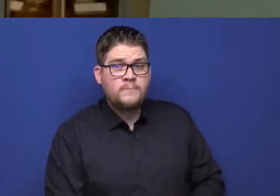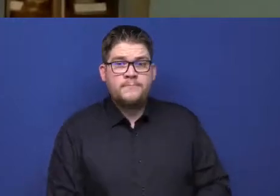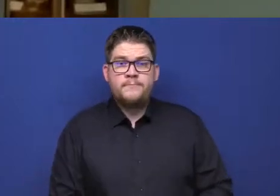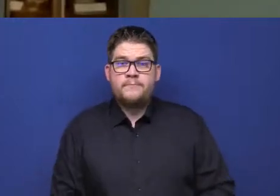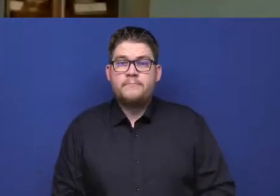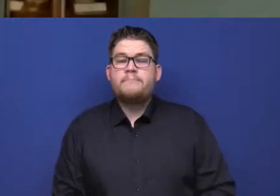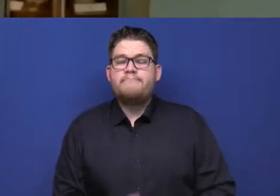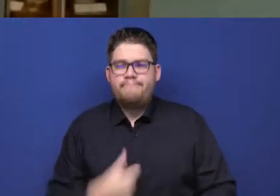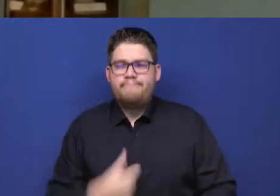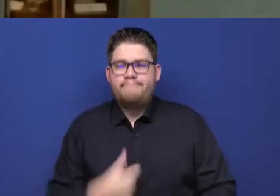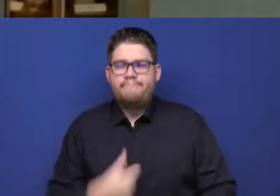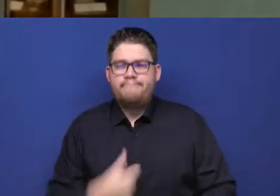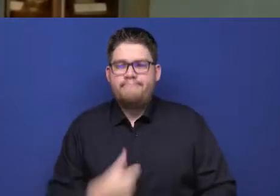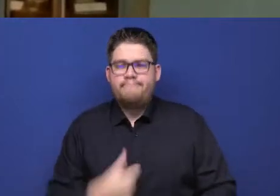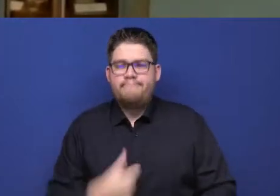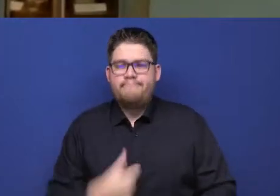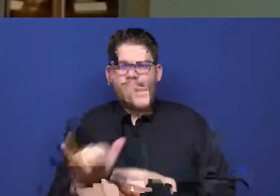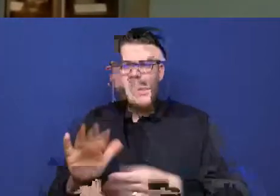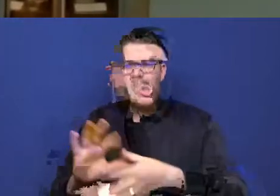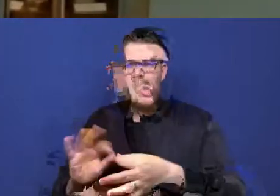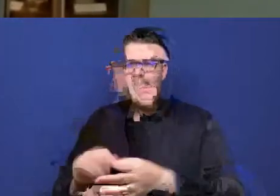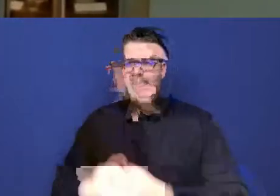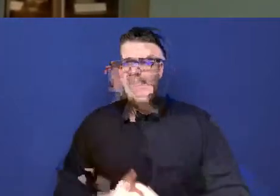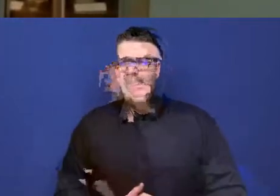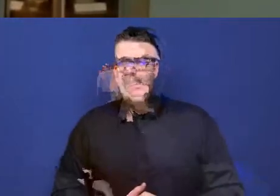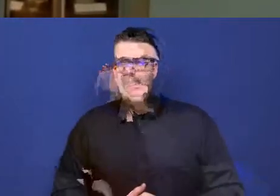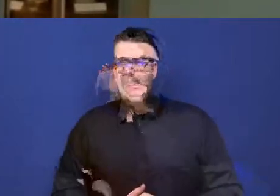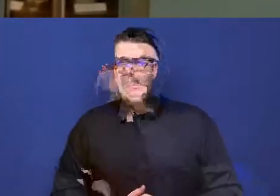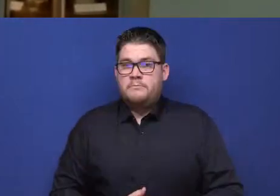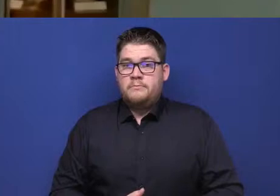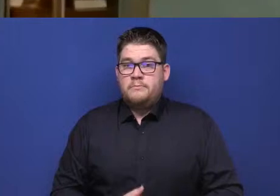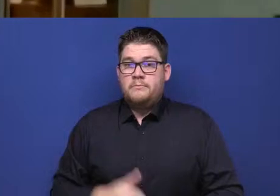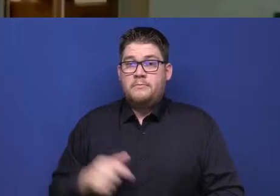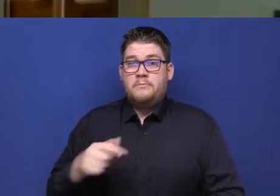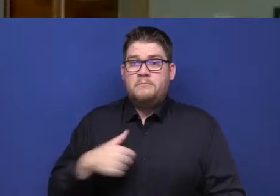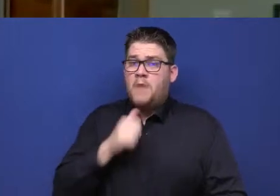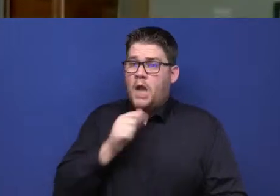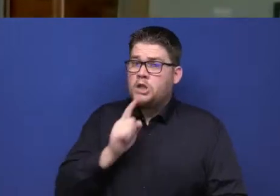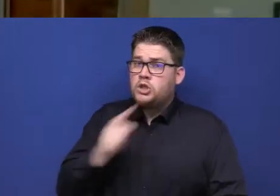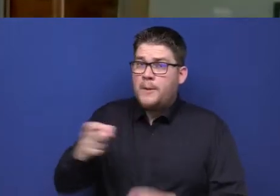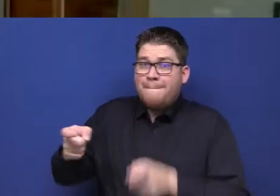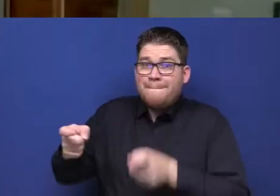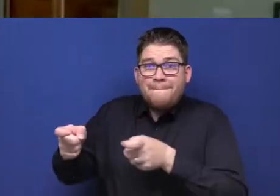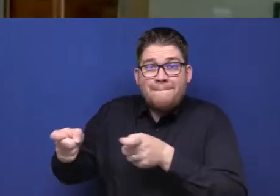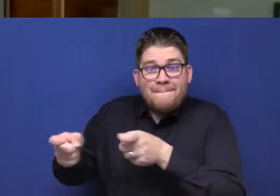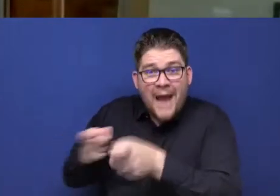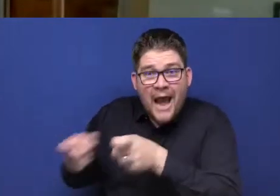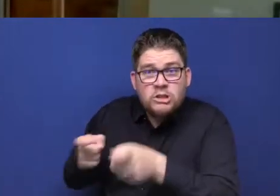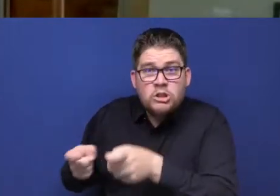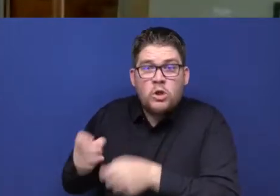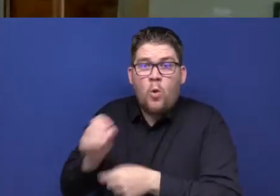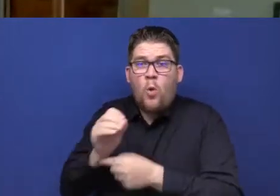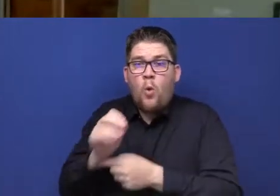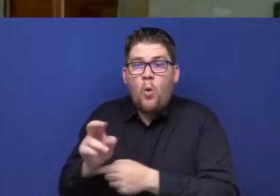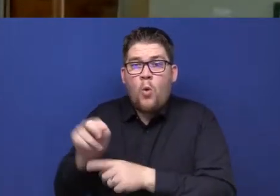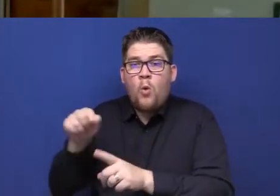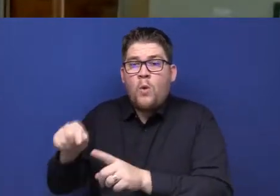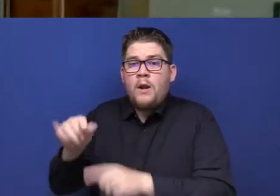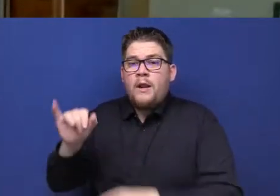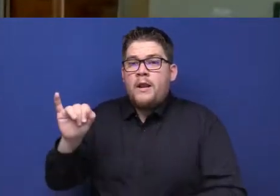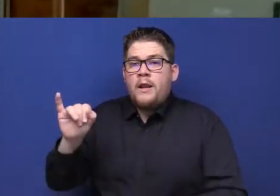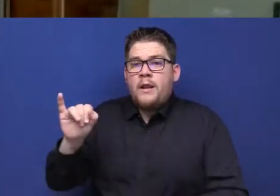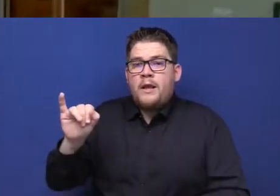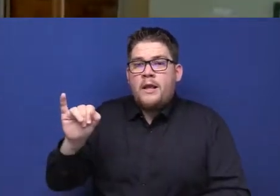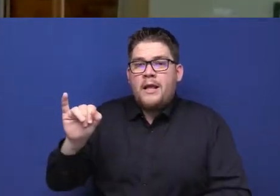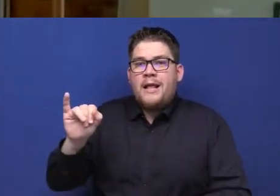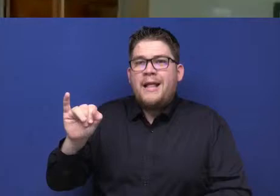one point they were set up in the Prestige, I believe. But it is a fair comment around the accommodation for our crews. It's